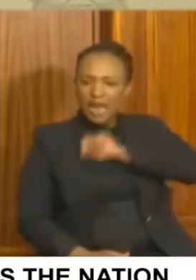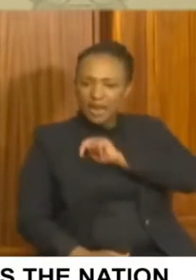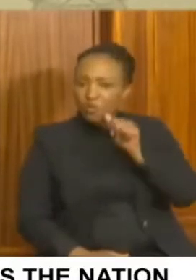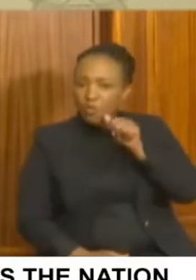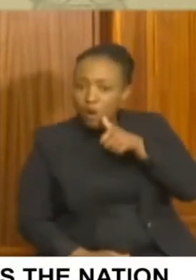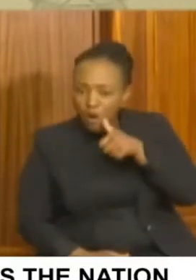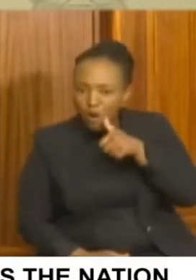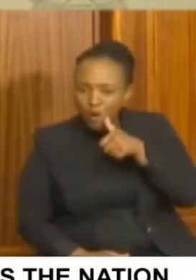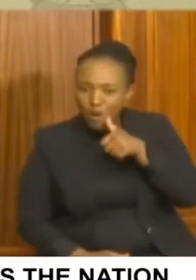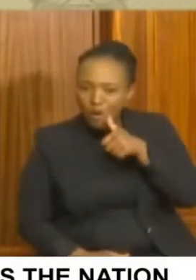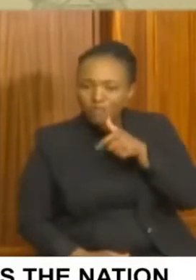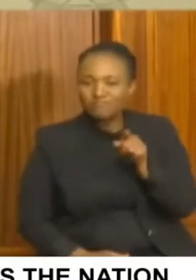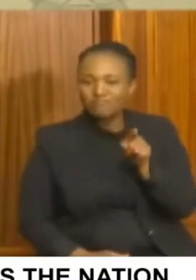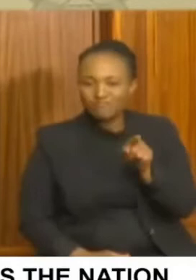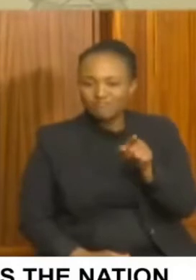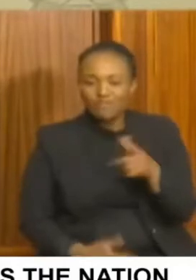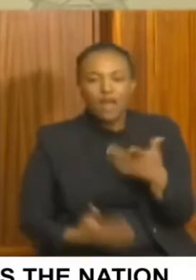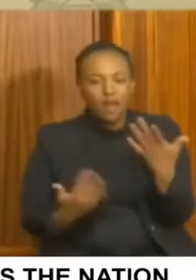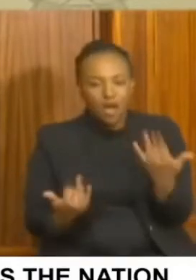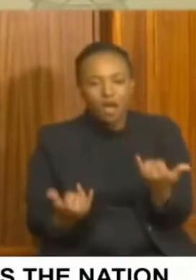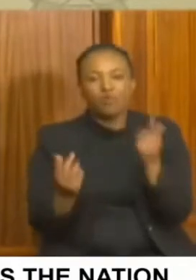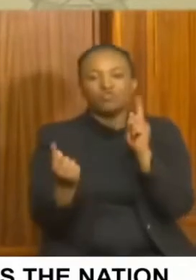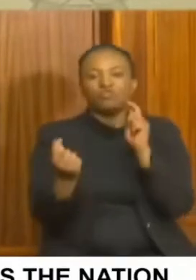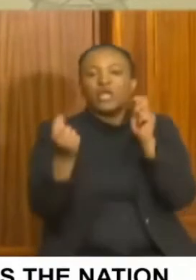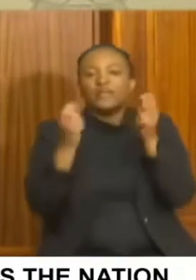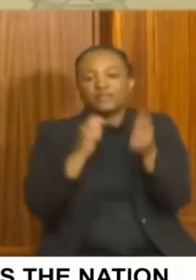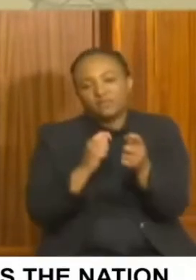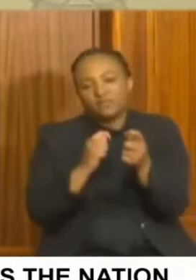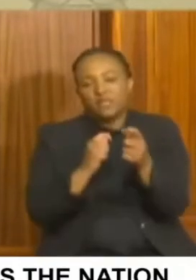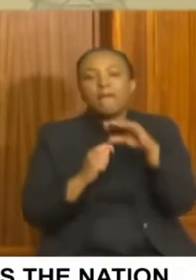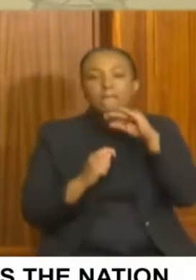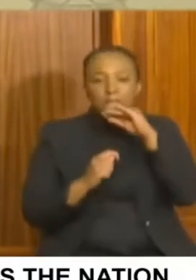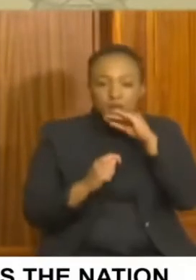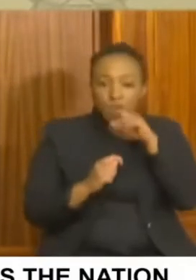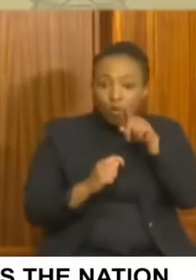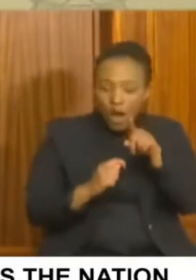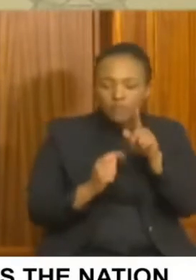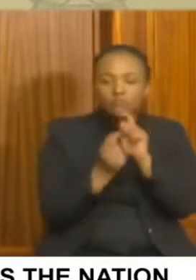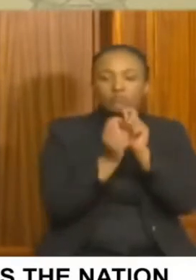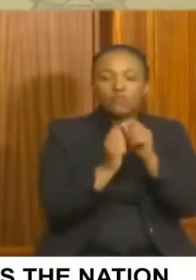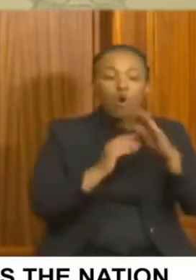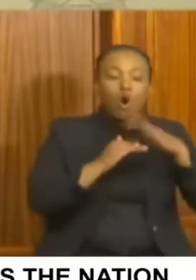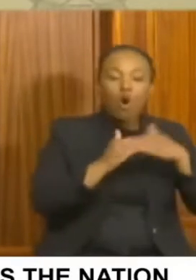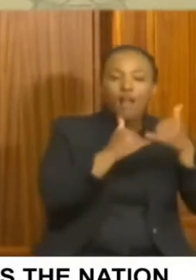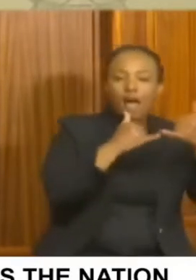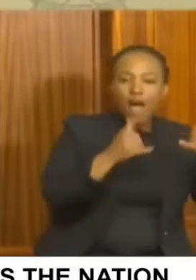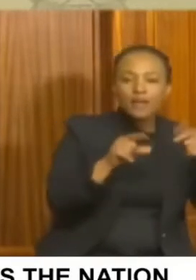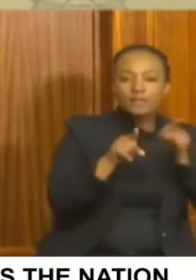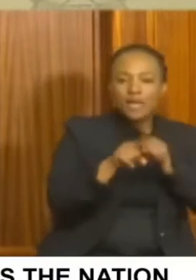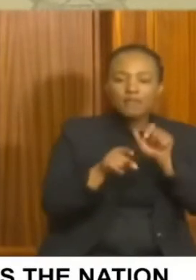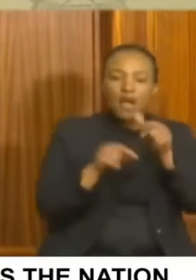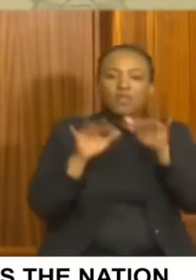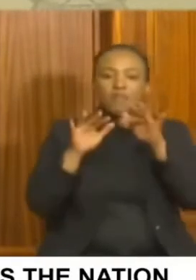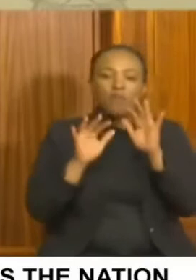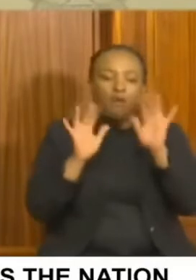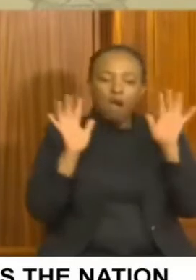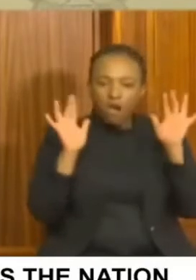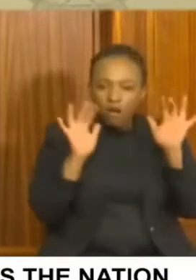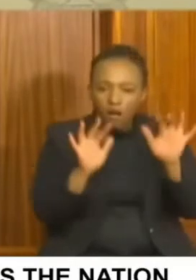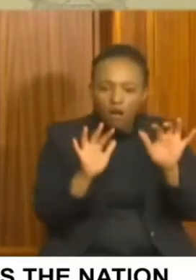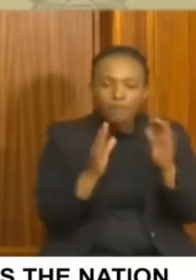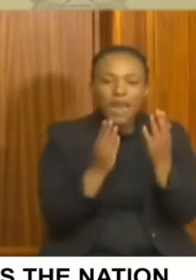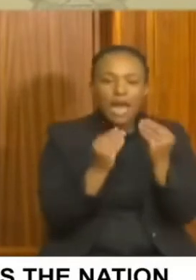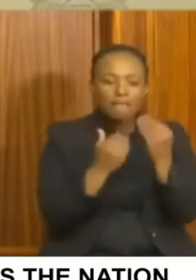tomorrow. This will now be a hybrid event with a significantly reduced number of